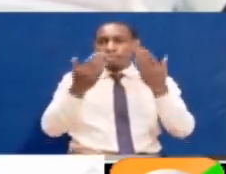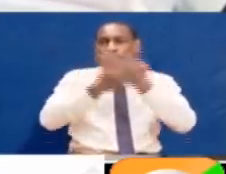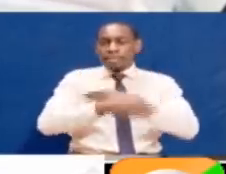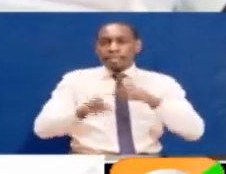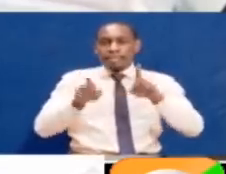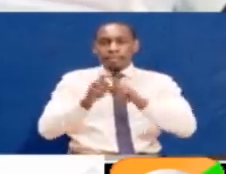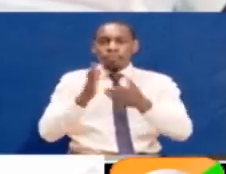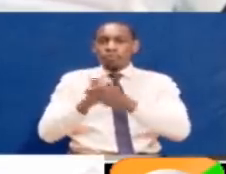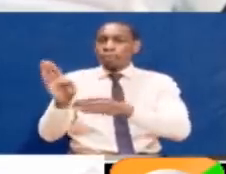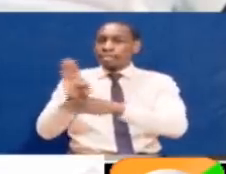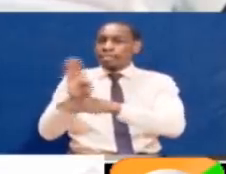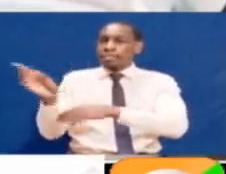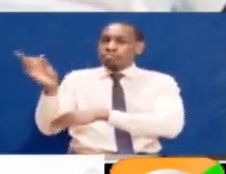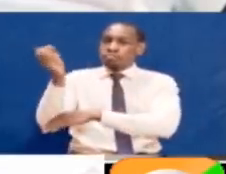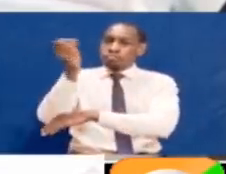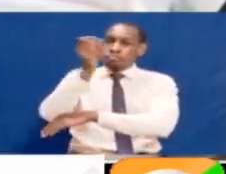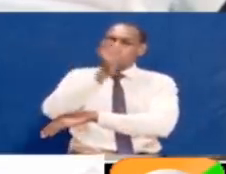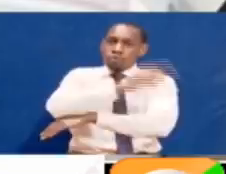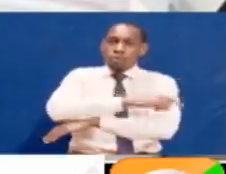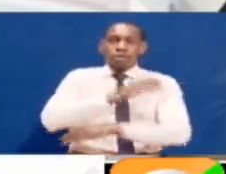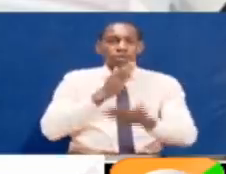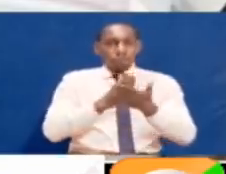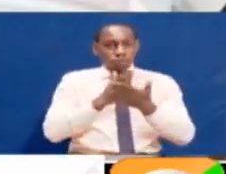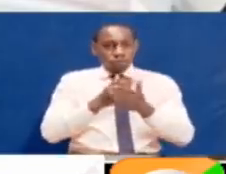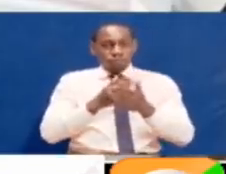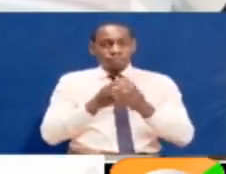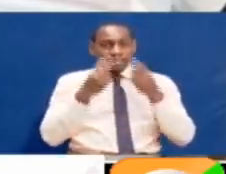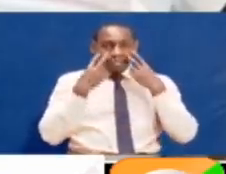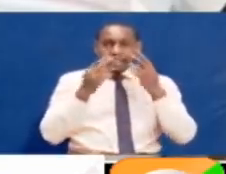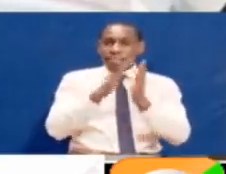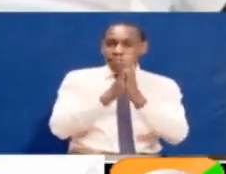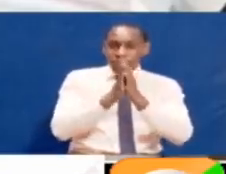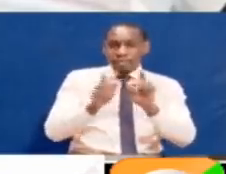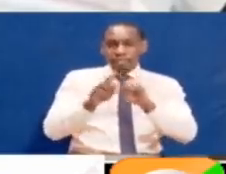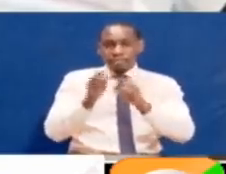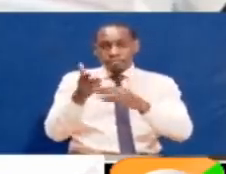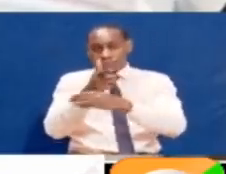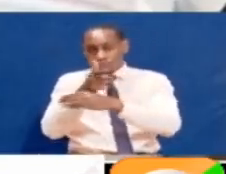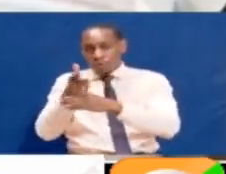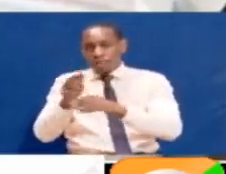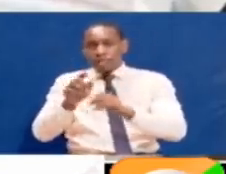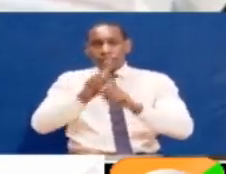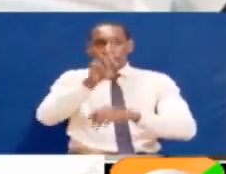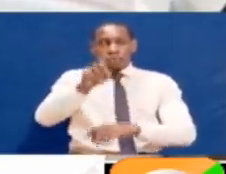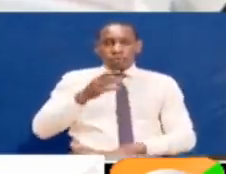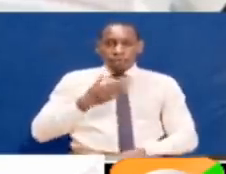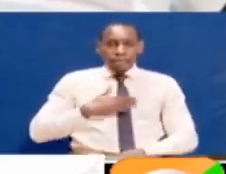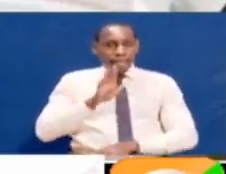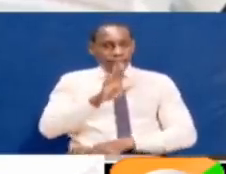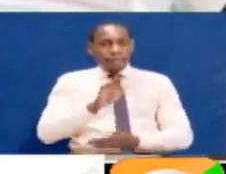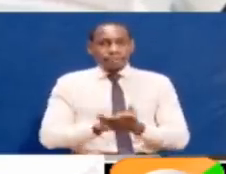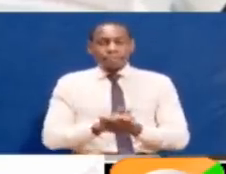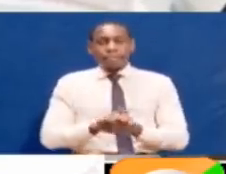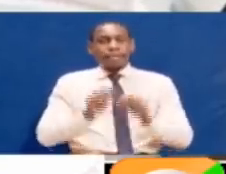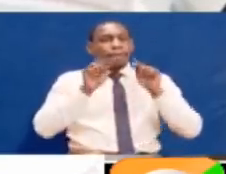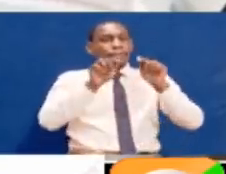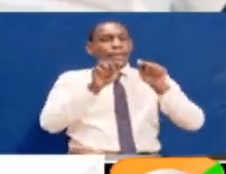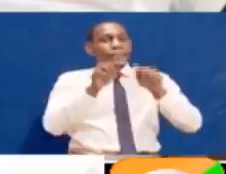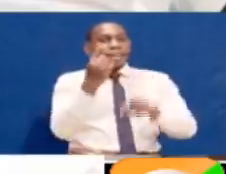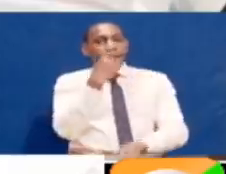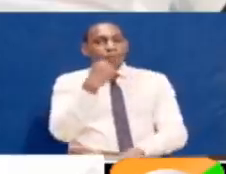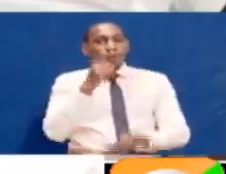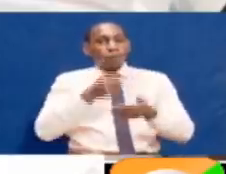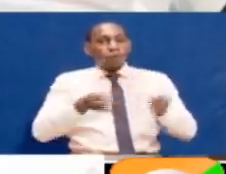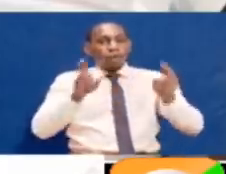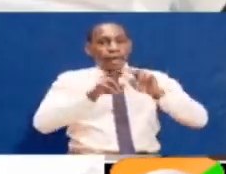what I can imagine has been a very busy day. You obviously have followed our stories and you've seen our coverage, but my question to you is, who do you blame